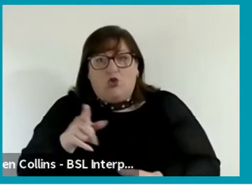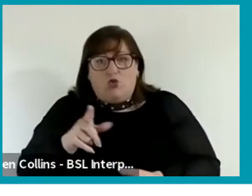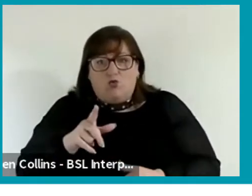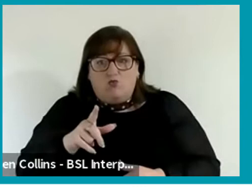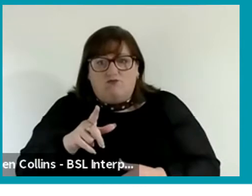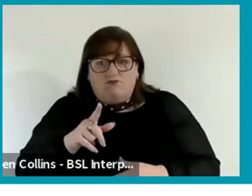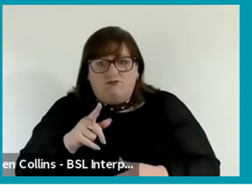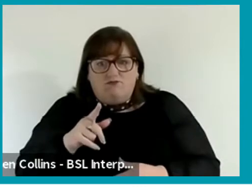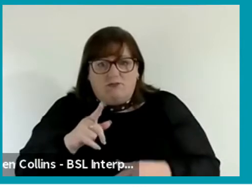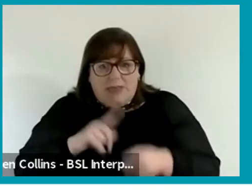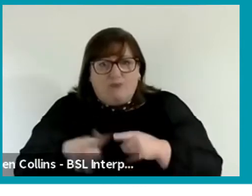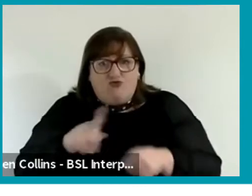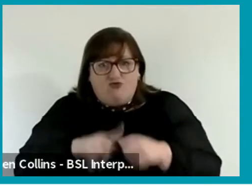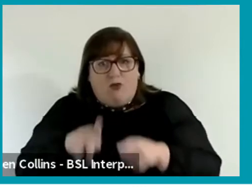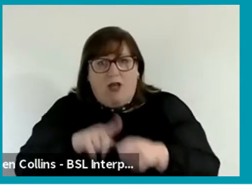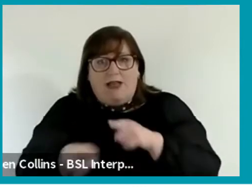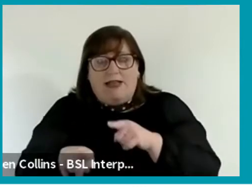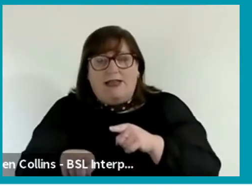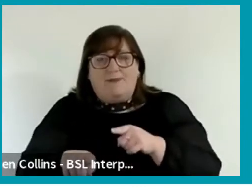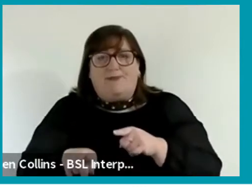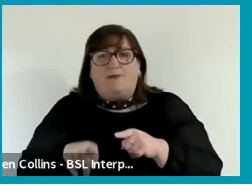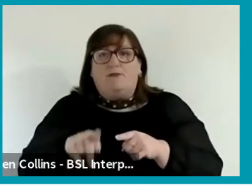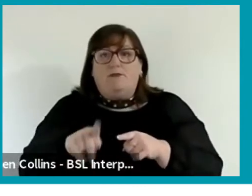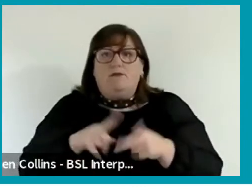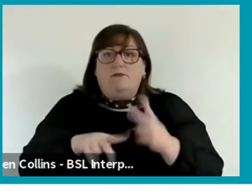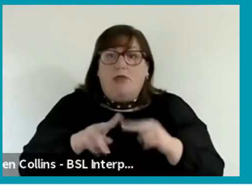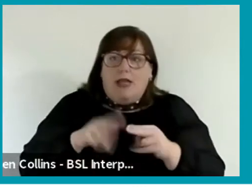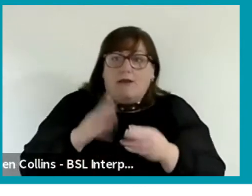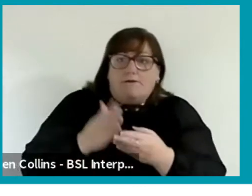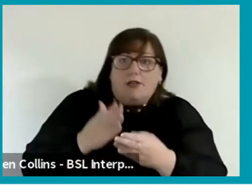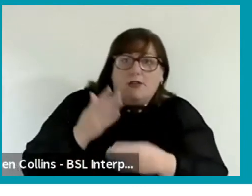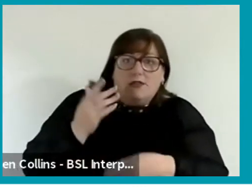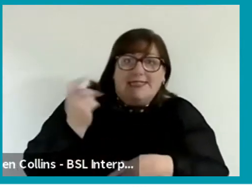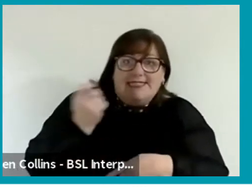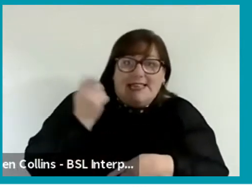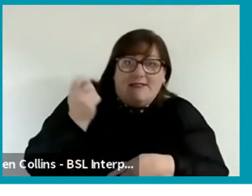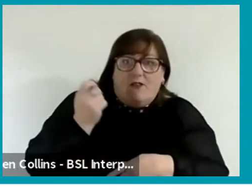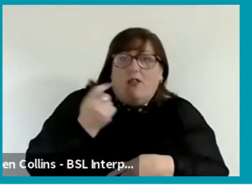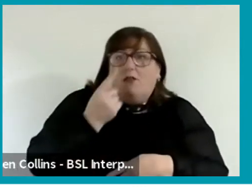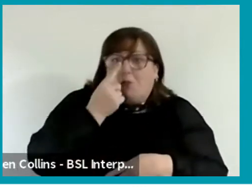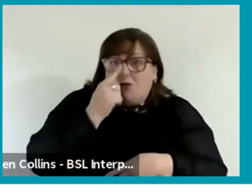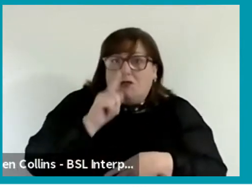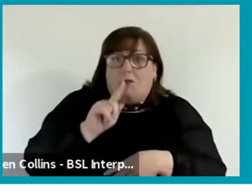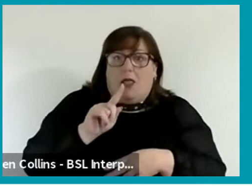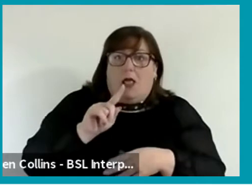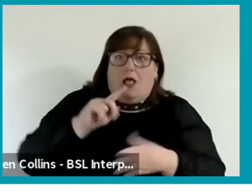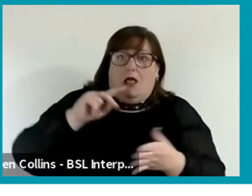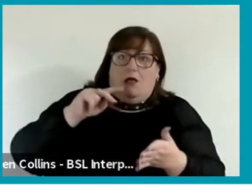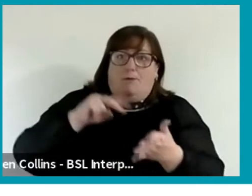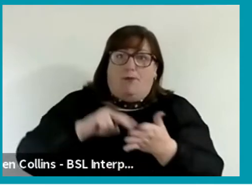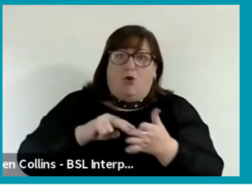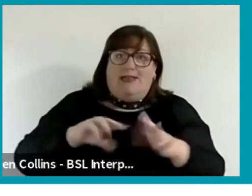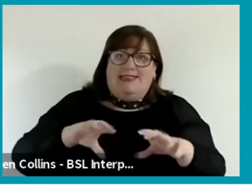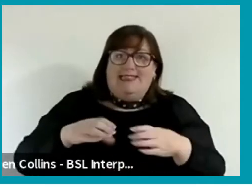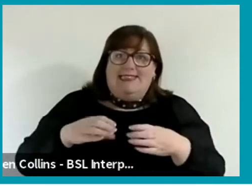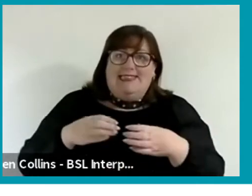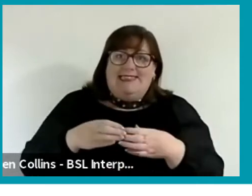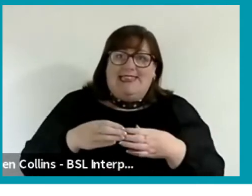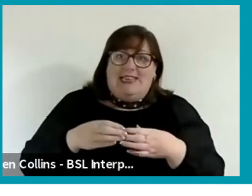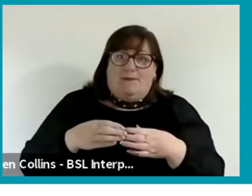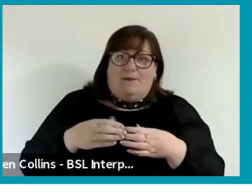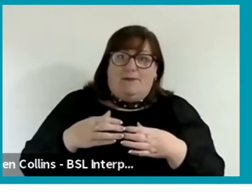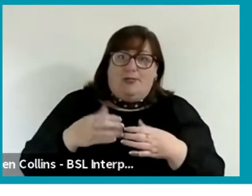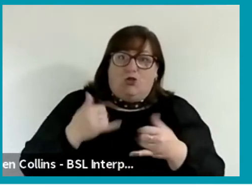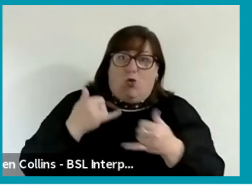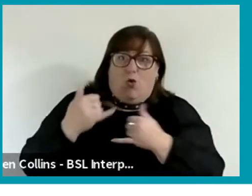and arrange a phone call or a Teams call to have a chat about your current situation, about your motivation, why you applied, if you're still